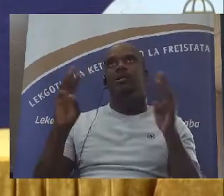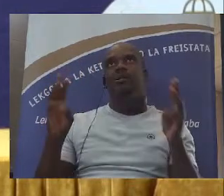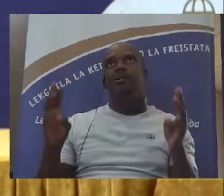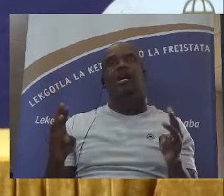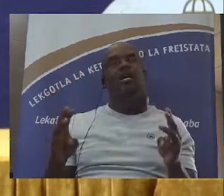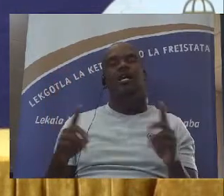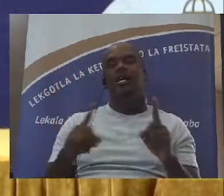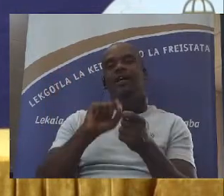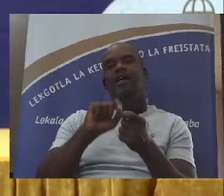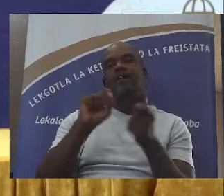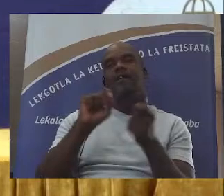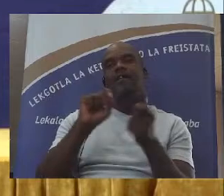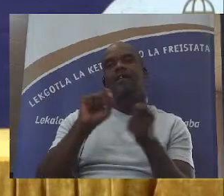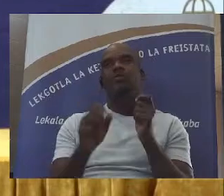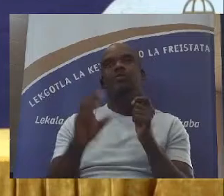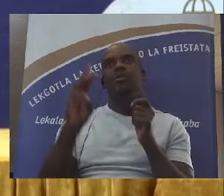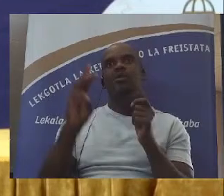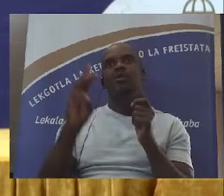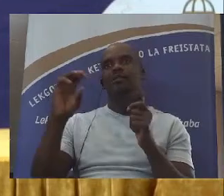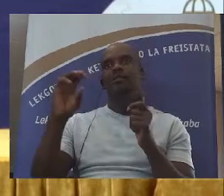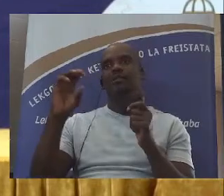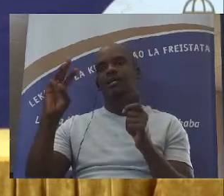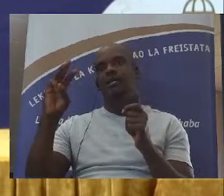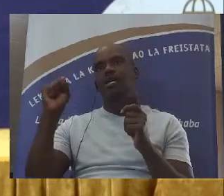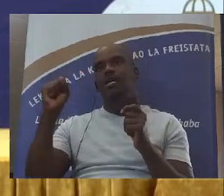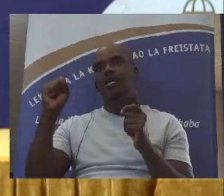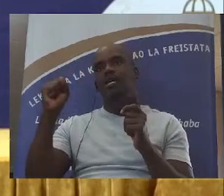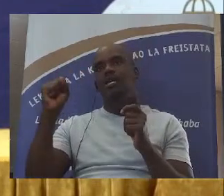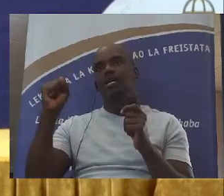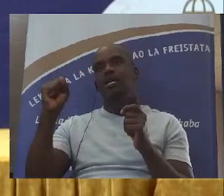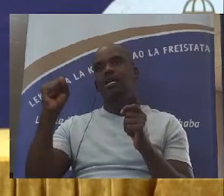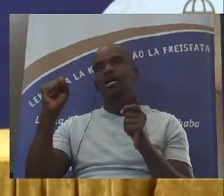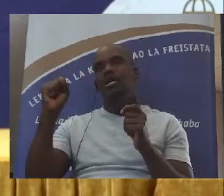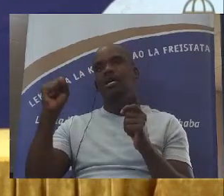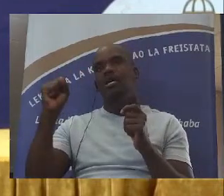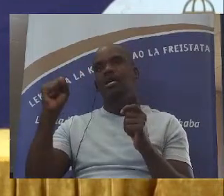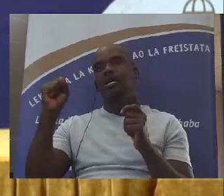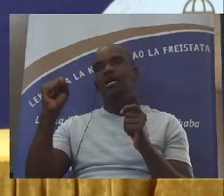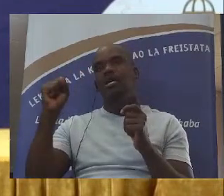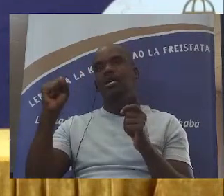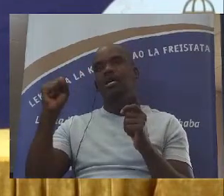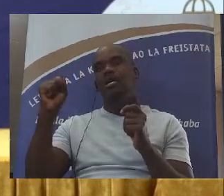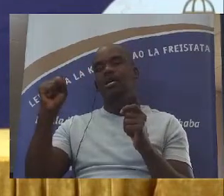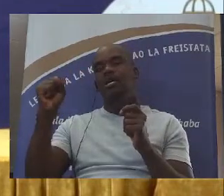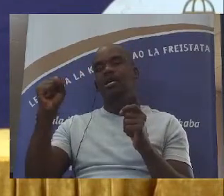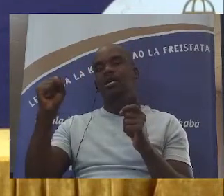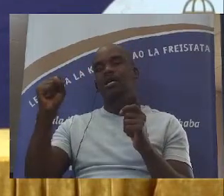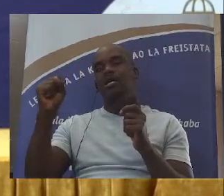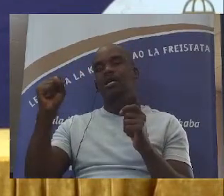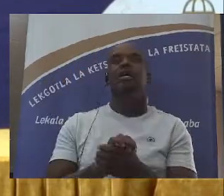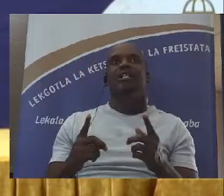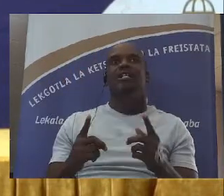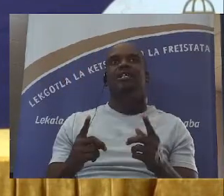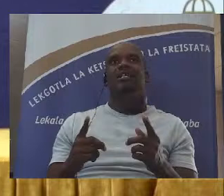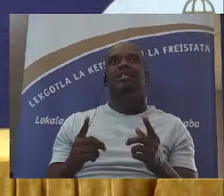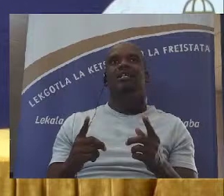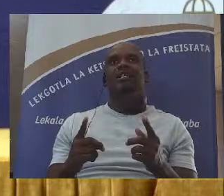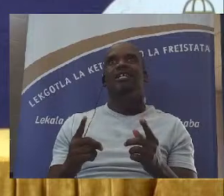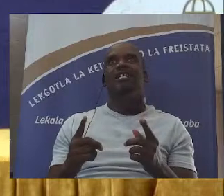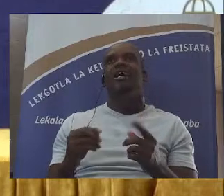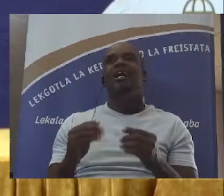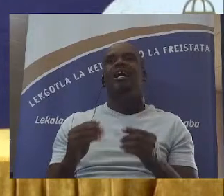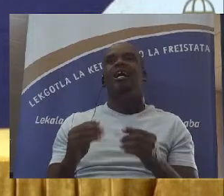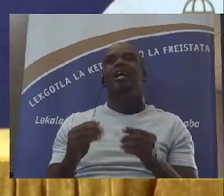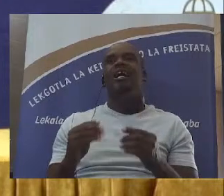me, no, don't change it, we used to SMME. But I think the more important thing is, let's reduce the